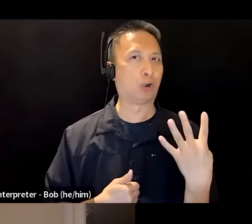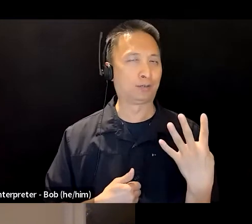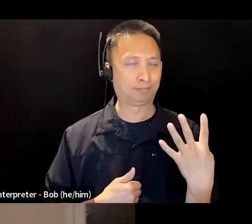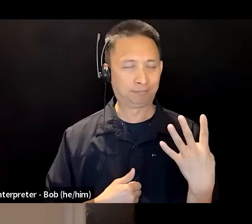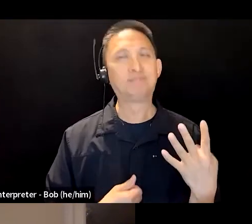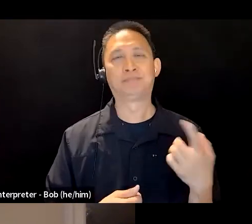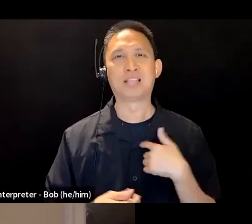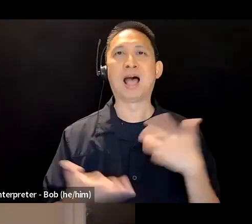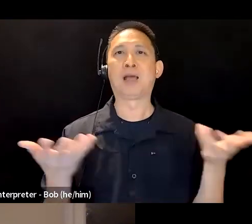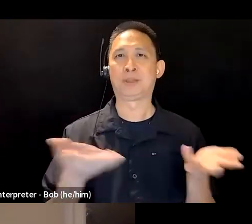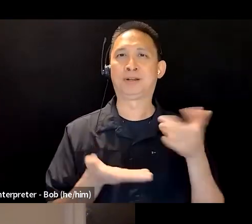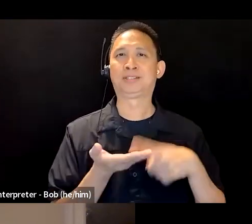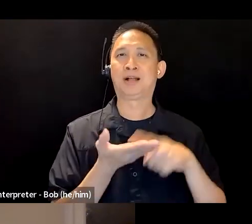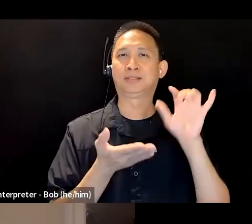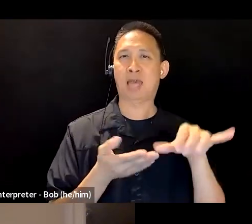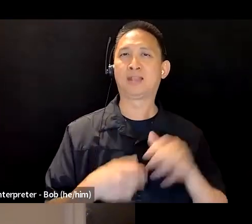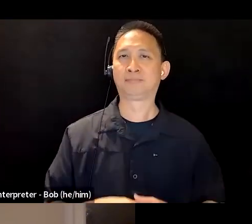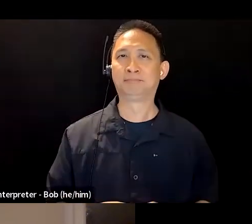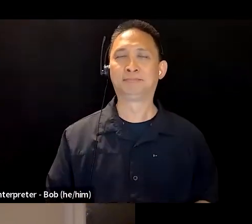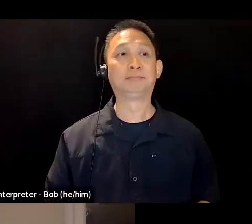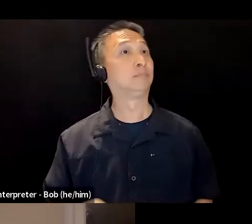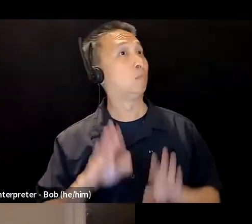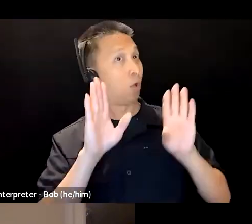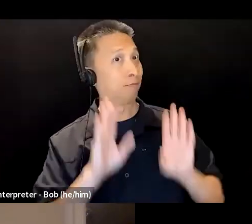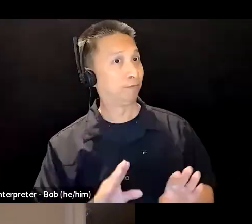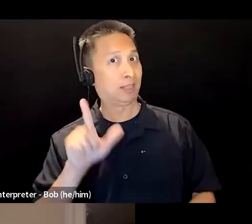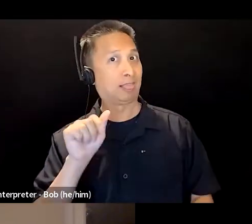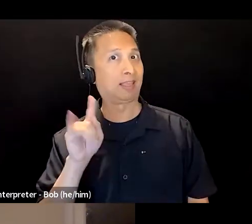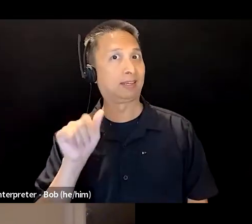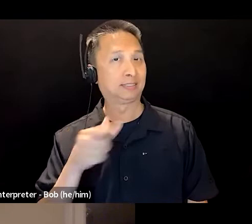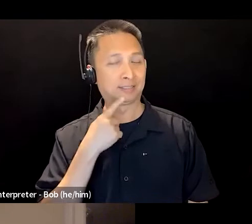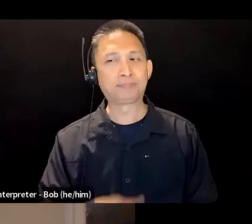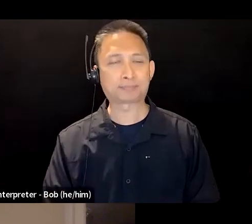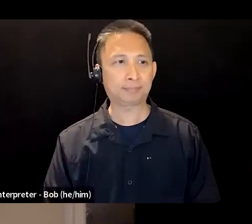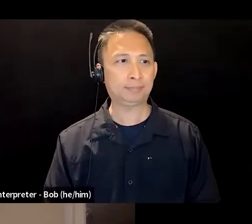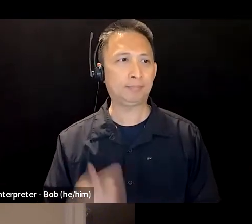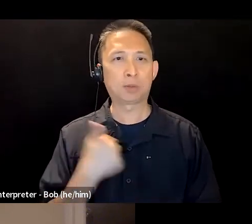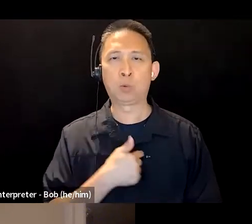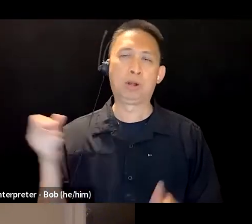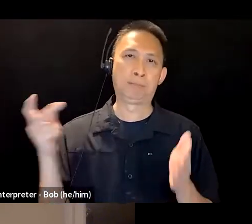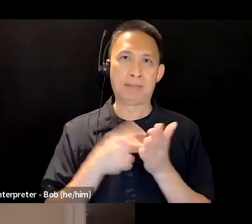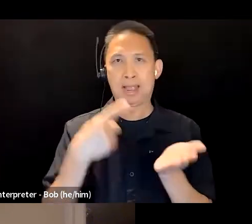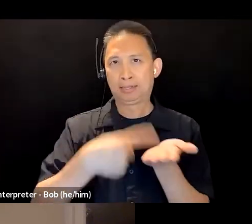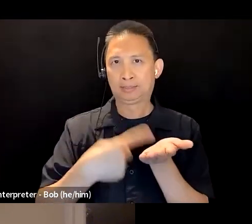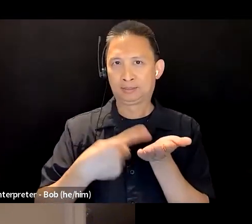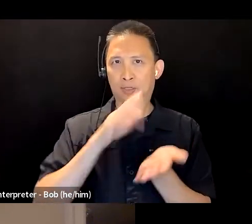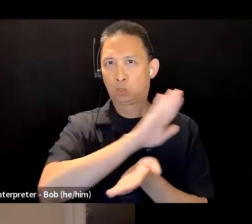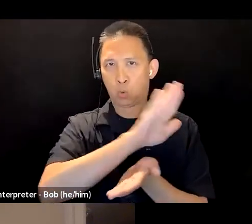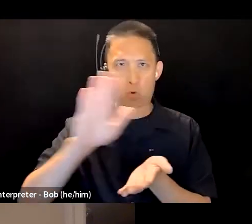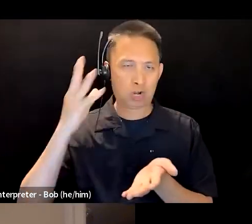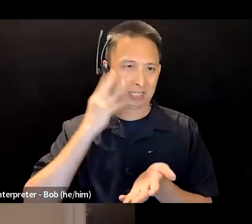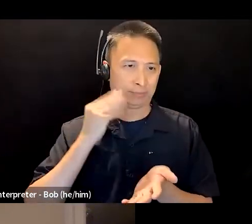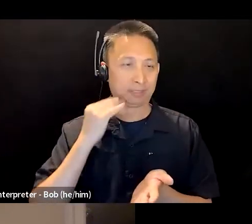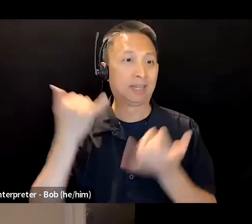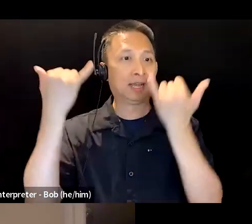that capacity. Wonderful. And we're going to come back and talk a little more about all our experiences, but I'll throw it